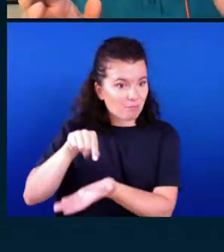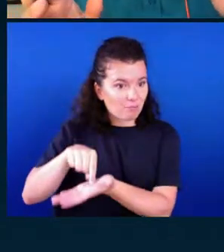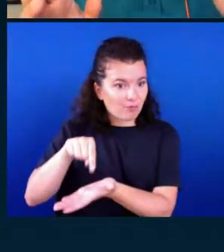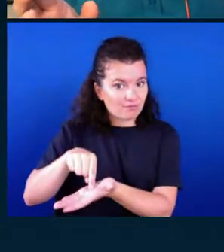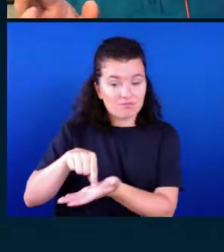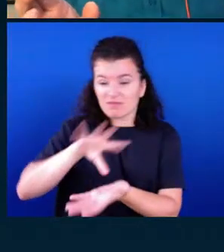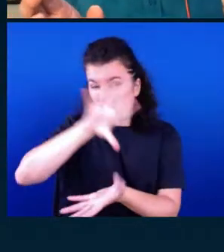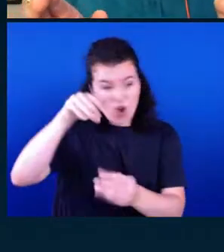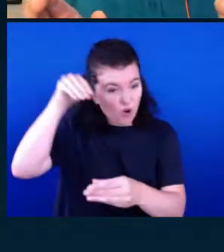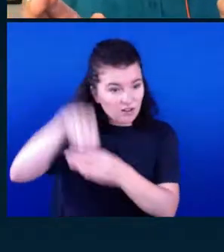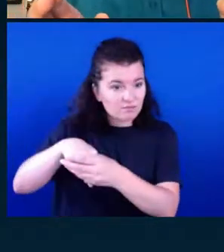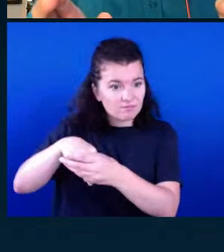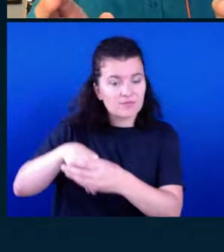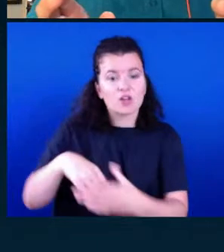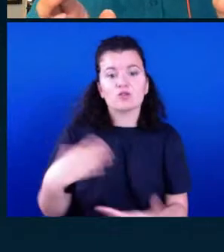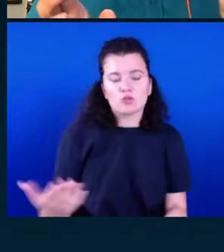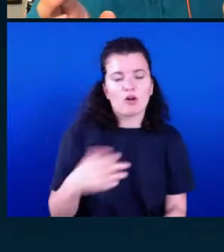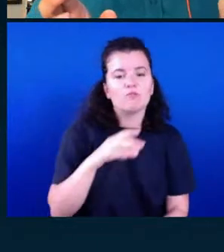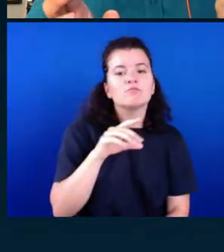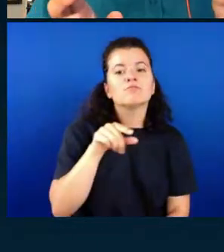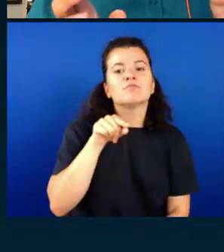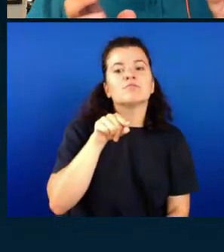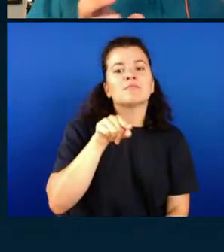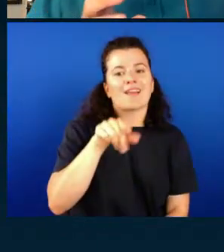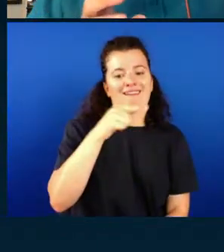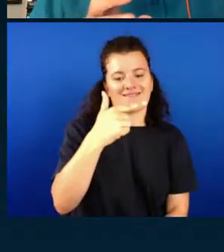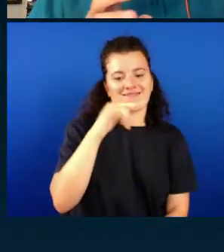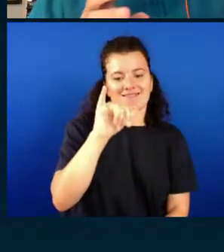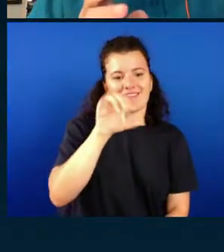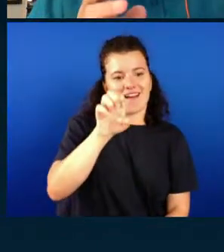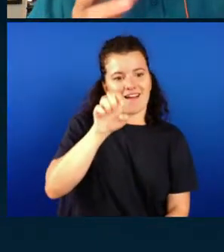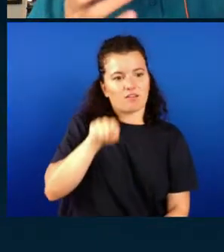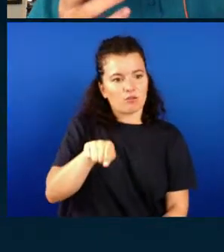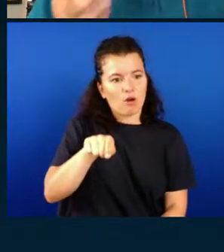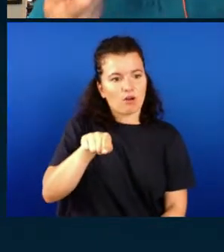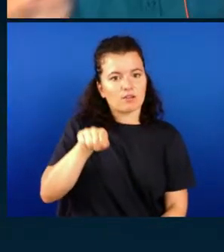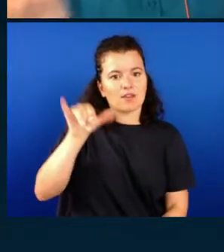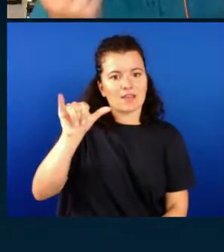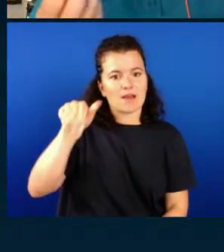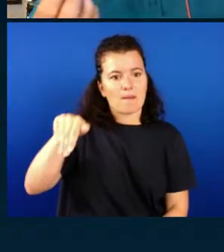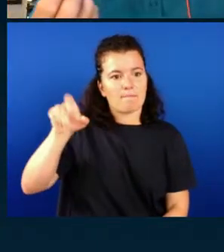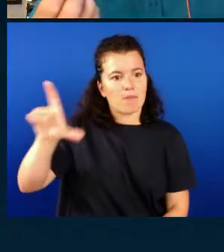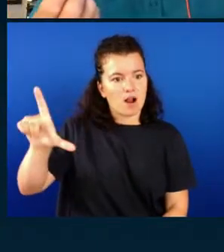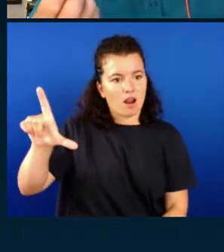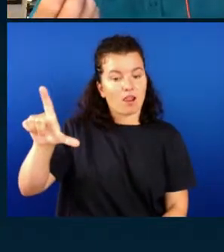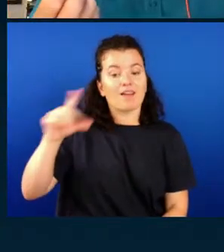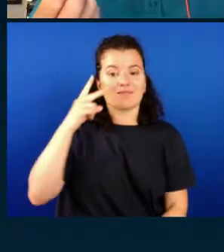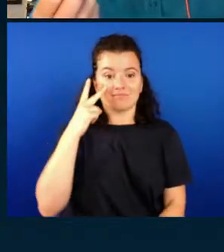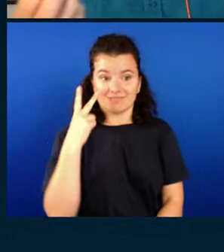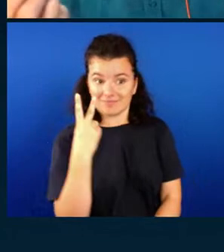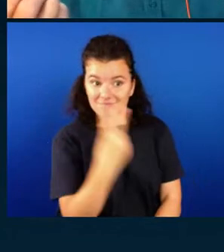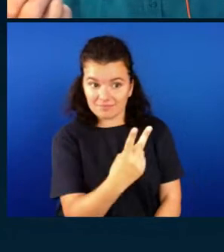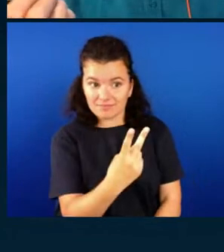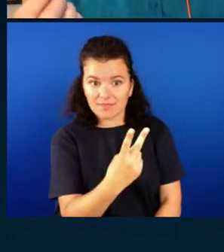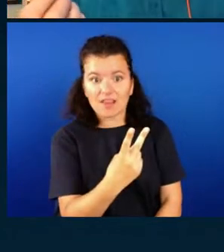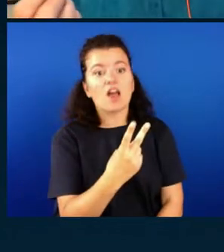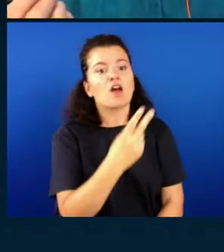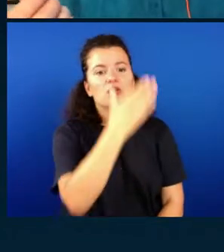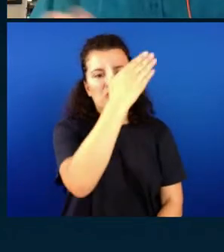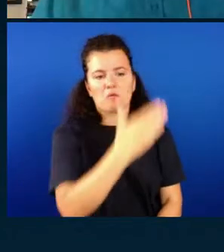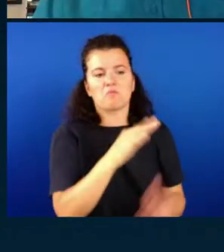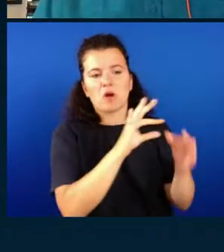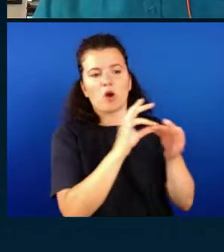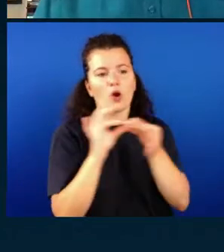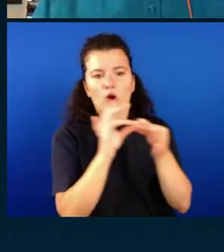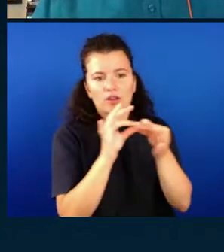through Tye.yaml, and then we read in all the connections using the standard configuration